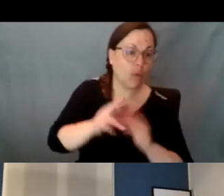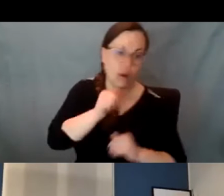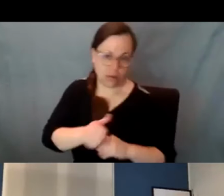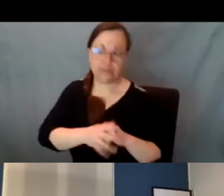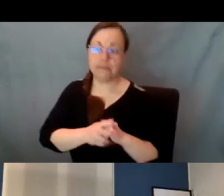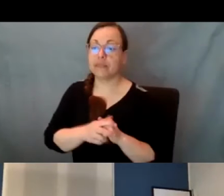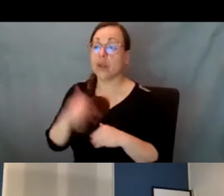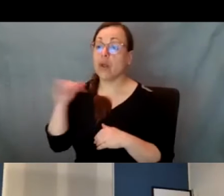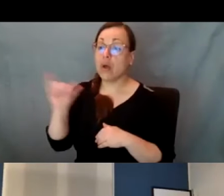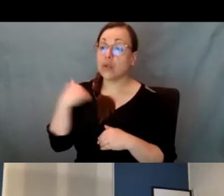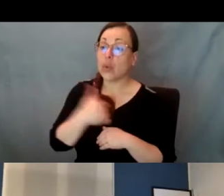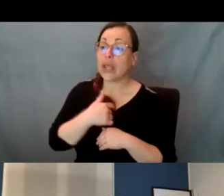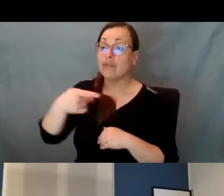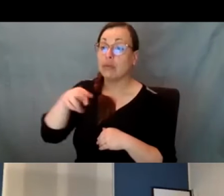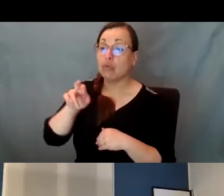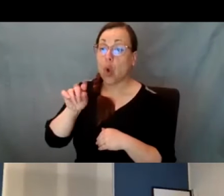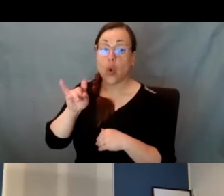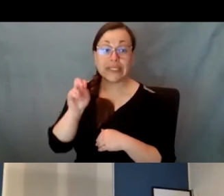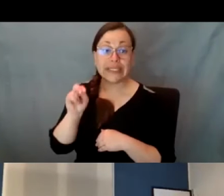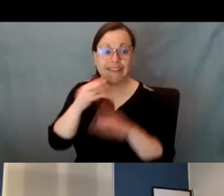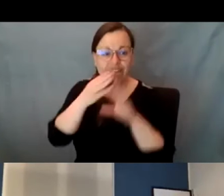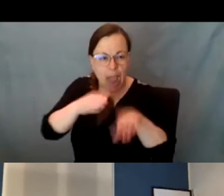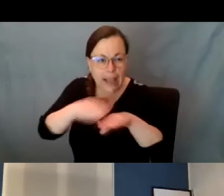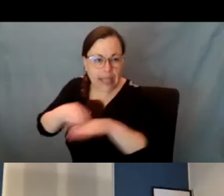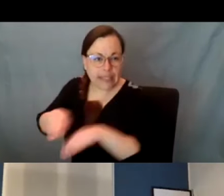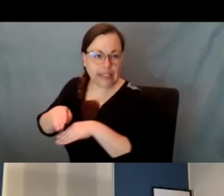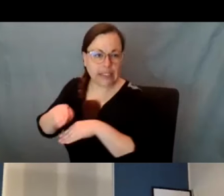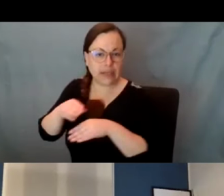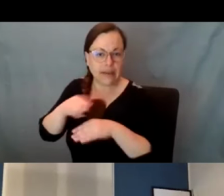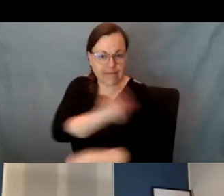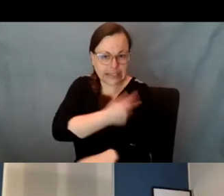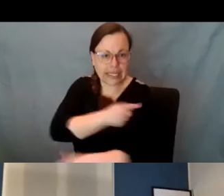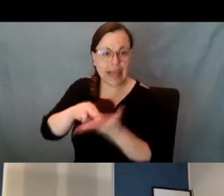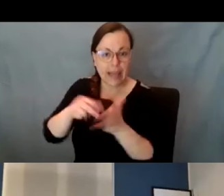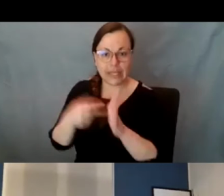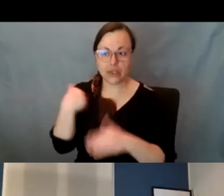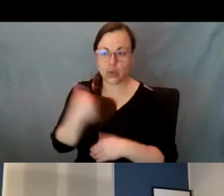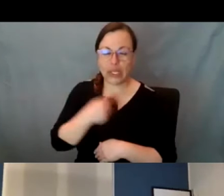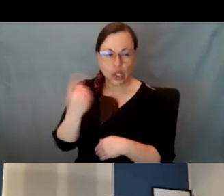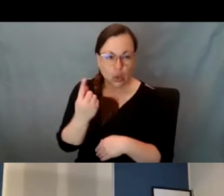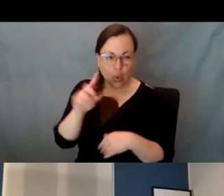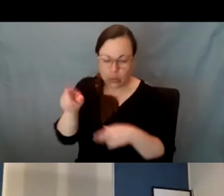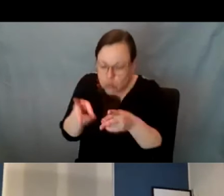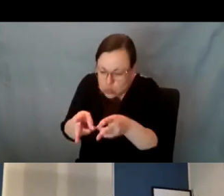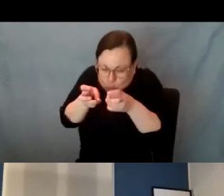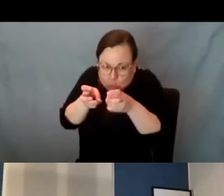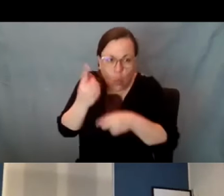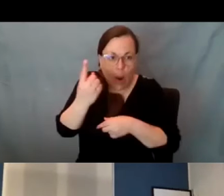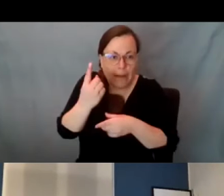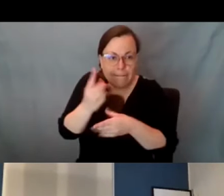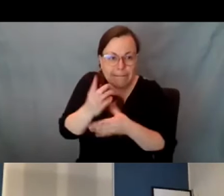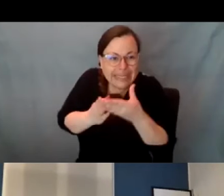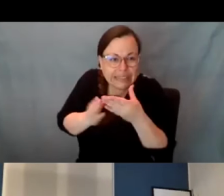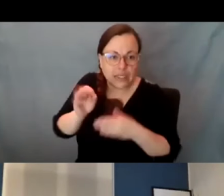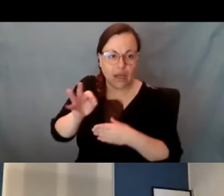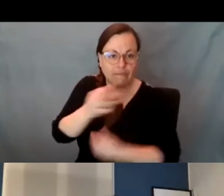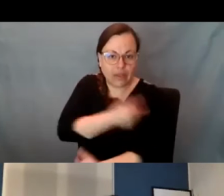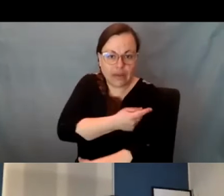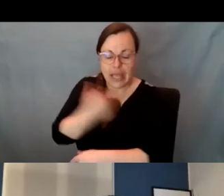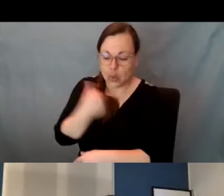protein fragmented vaccines, that is, you just take the piece of the virus that you think will make your immune